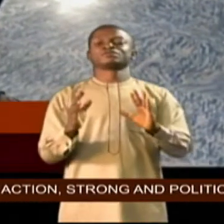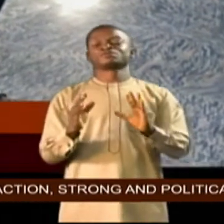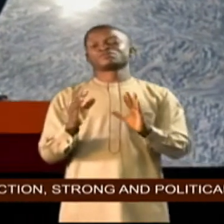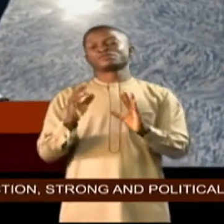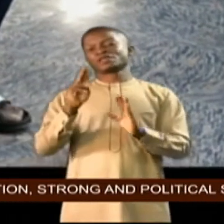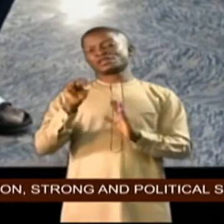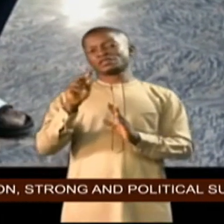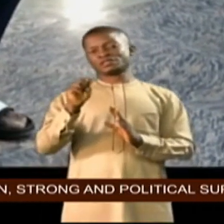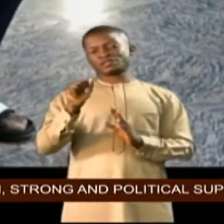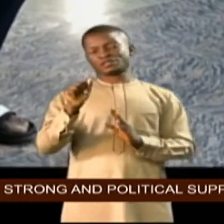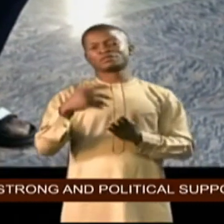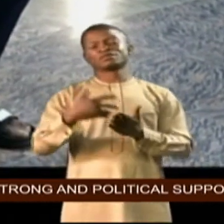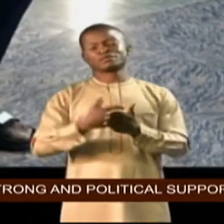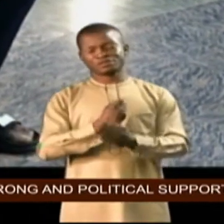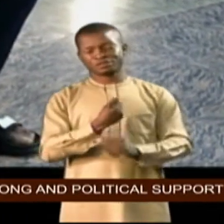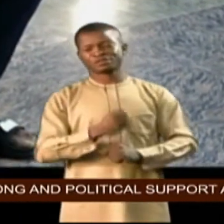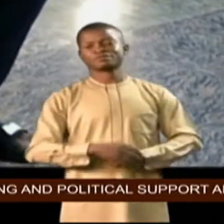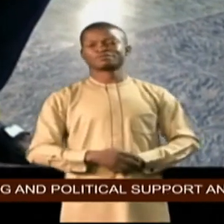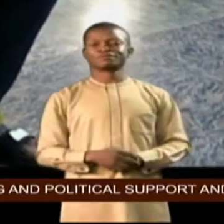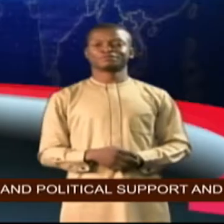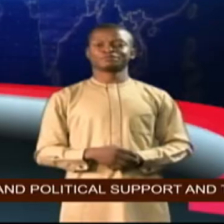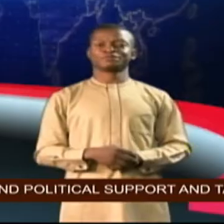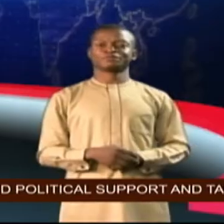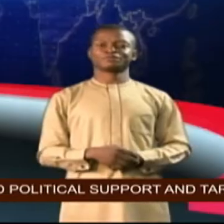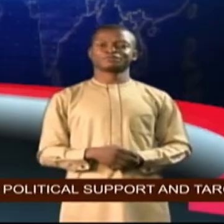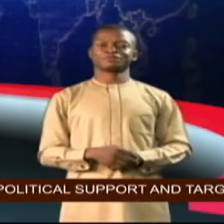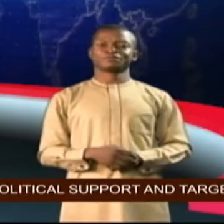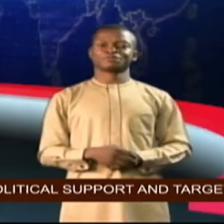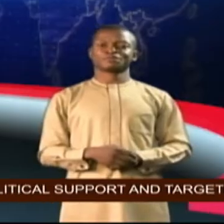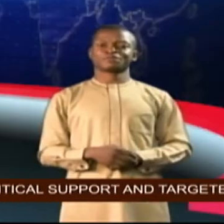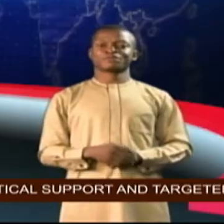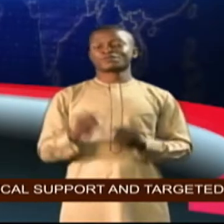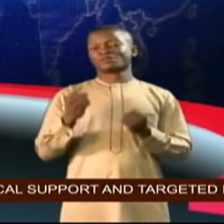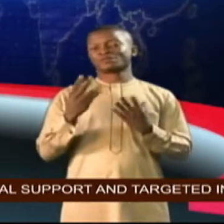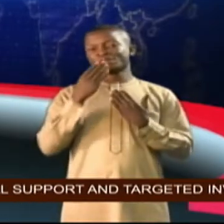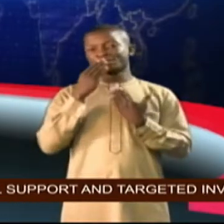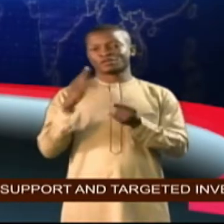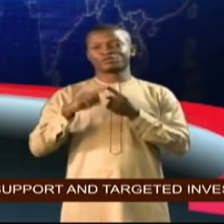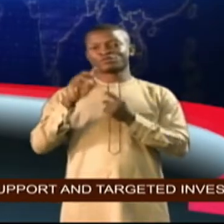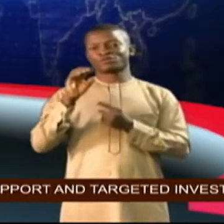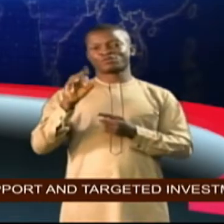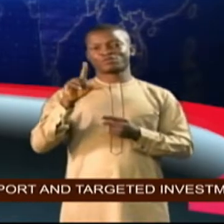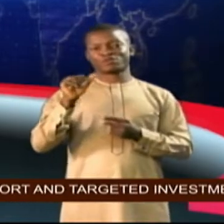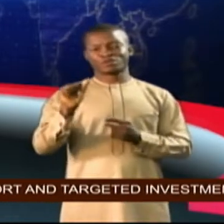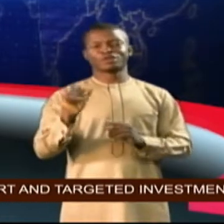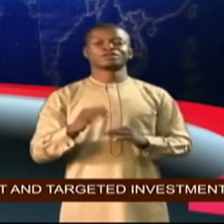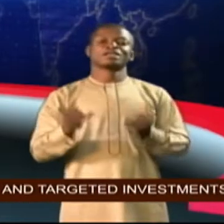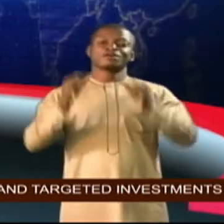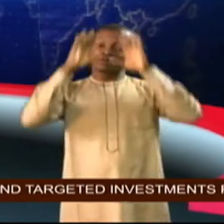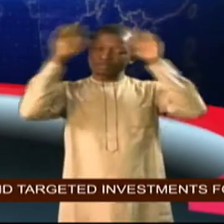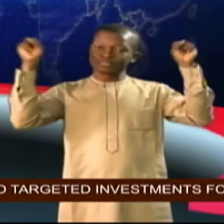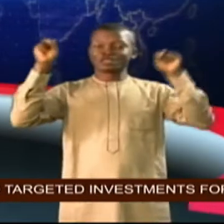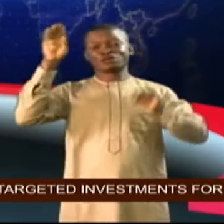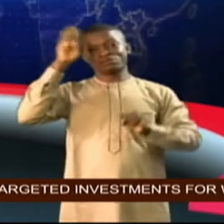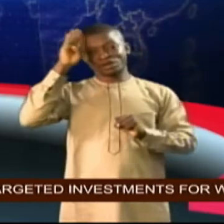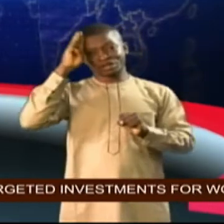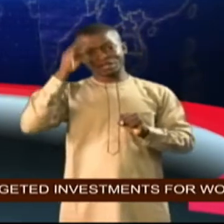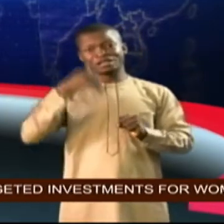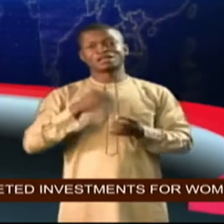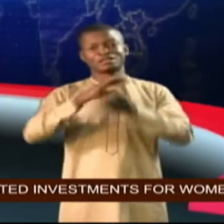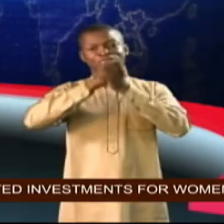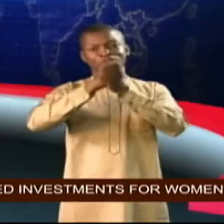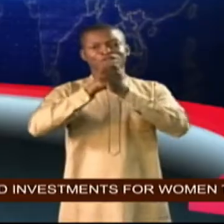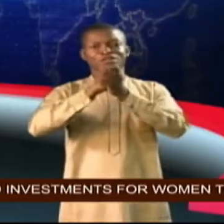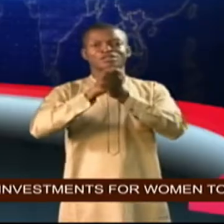Olainka Ojo, NTA News. Many thanks, Olainka. President Muhammadu Buhari has congratulated